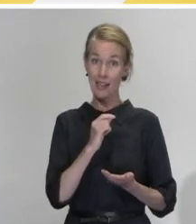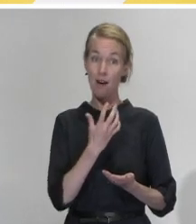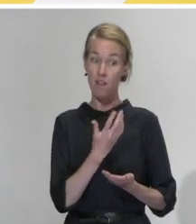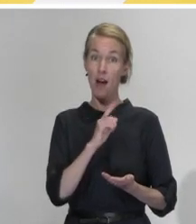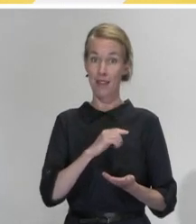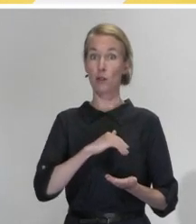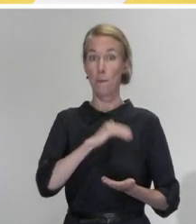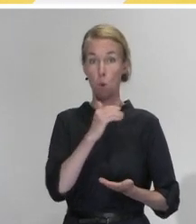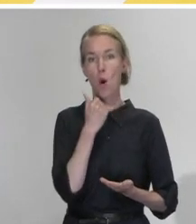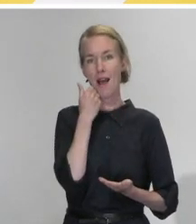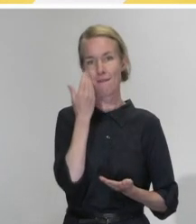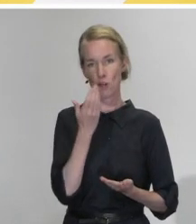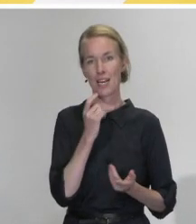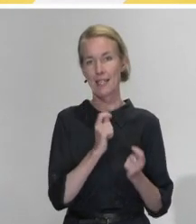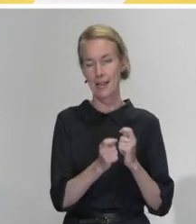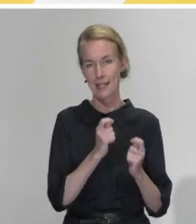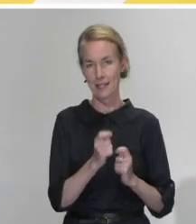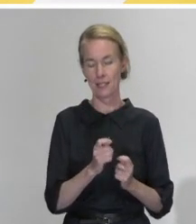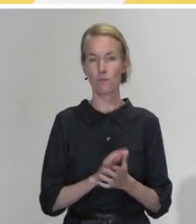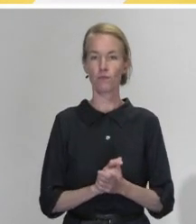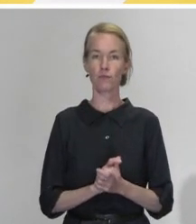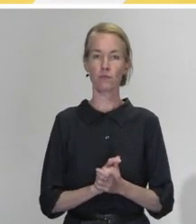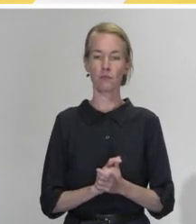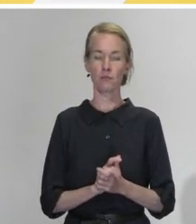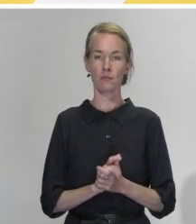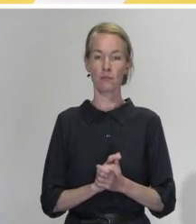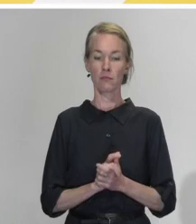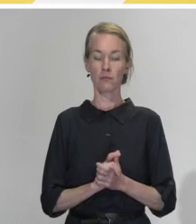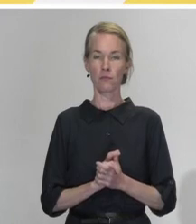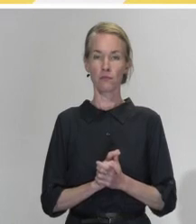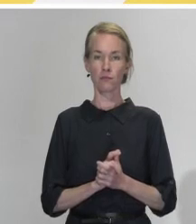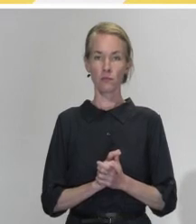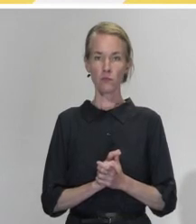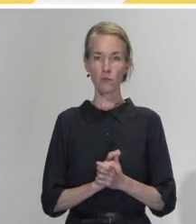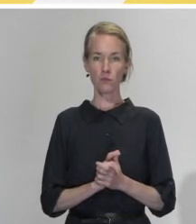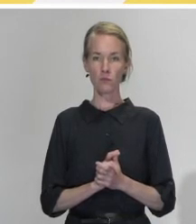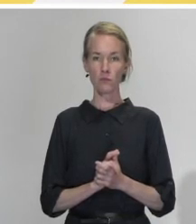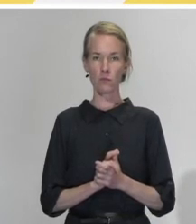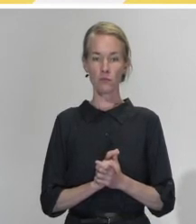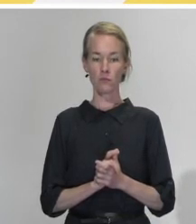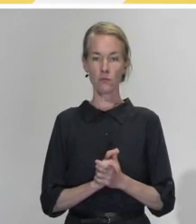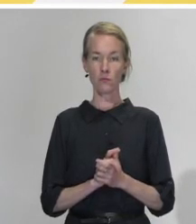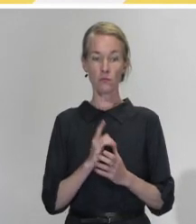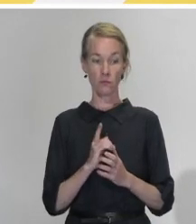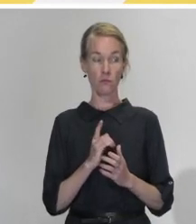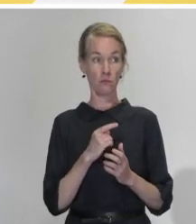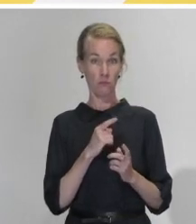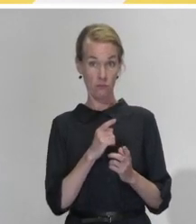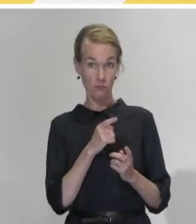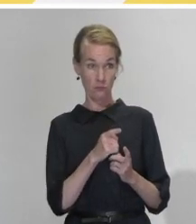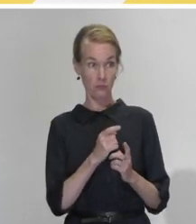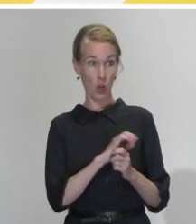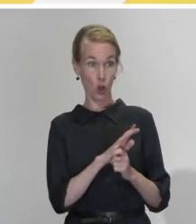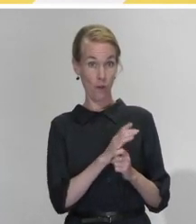in New Zealand. For the cases that we have information on, there's still that strong link to overseas travel, although it's just